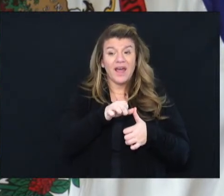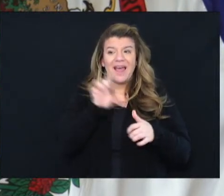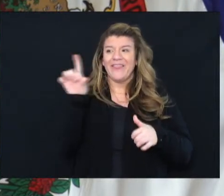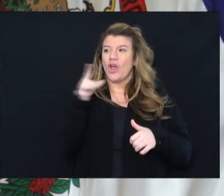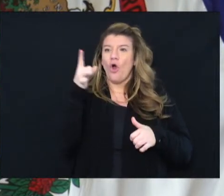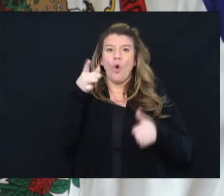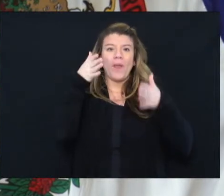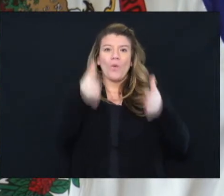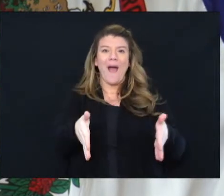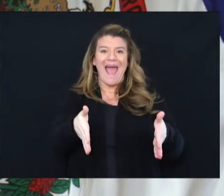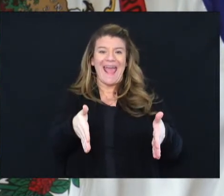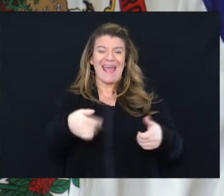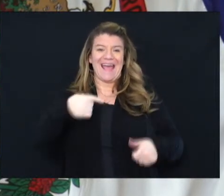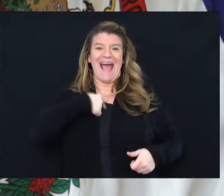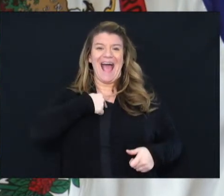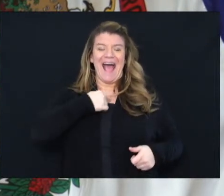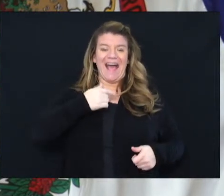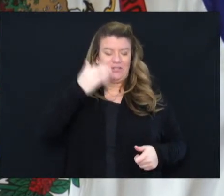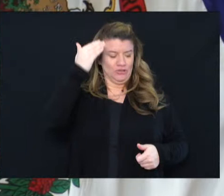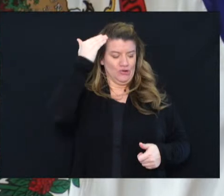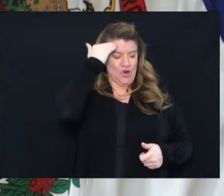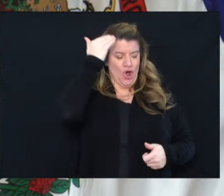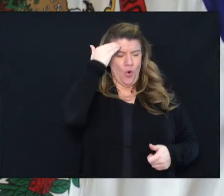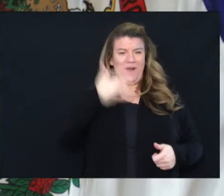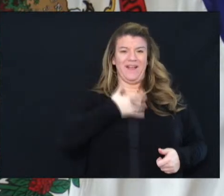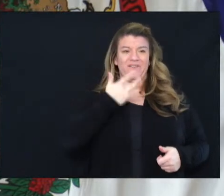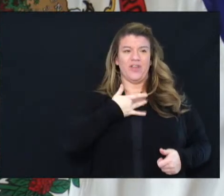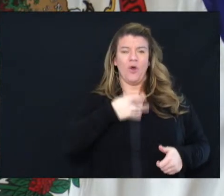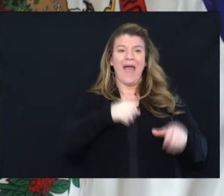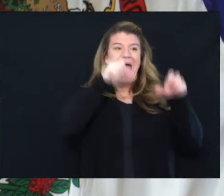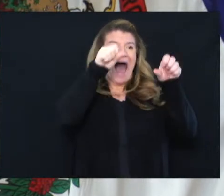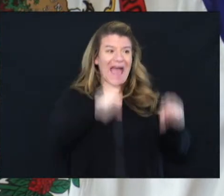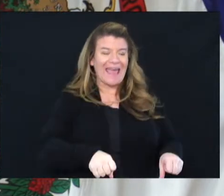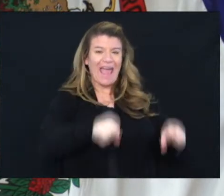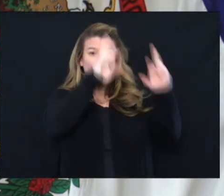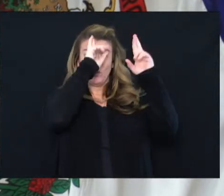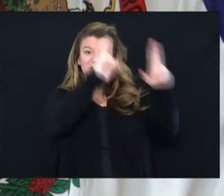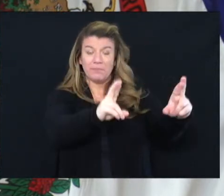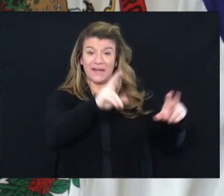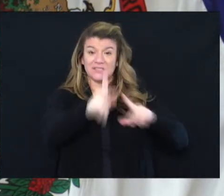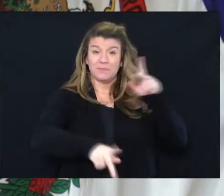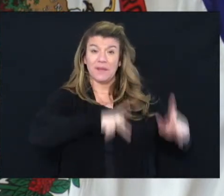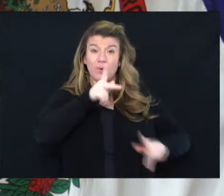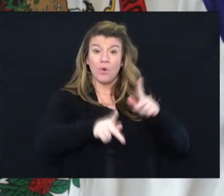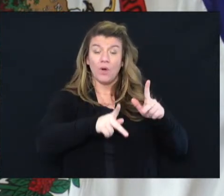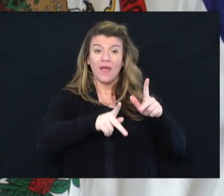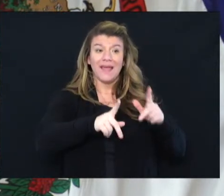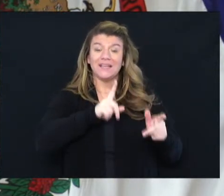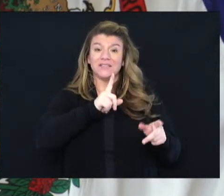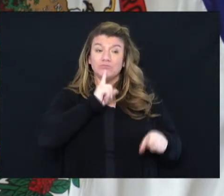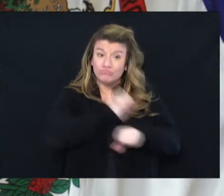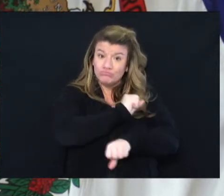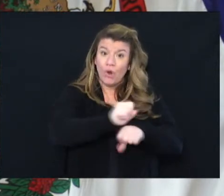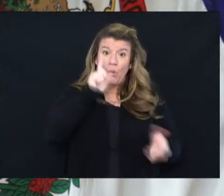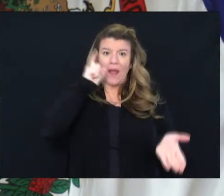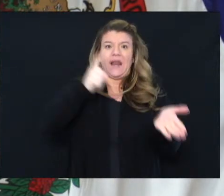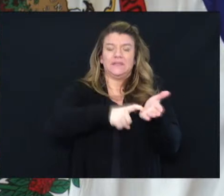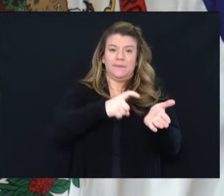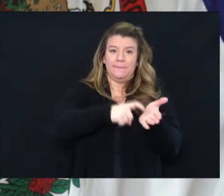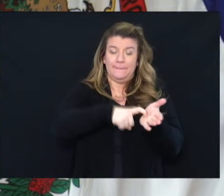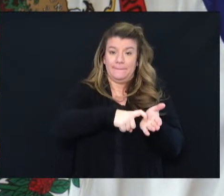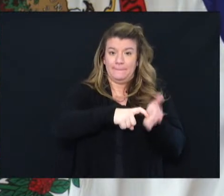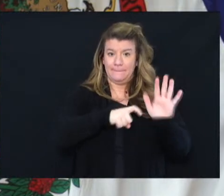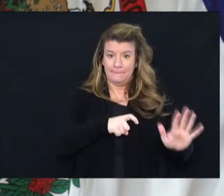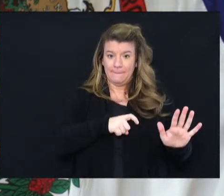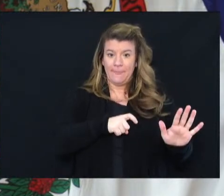way that I really know that we can pay absolute respect to these folks is to recognize them, and for me to ask of